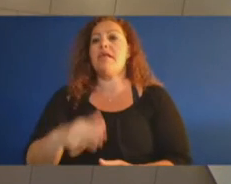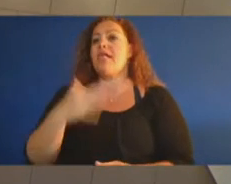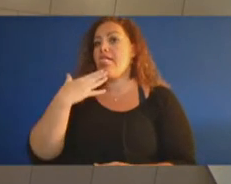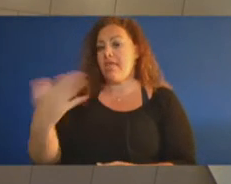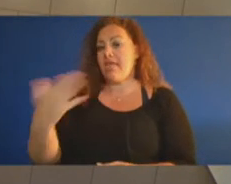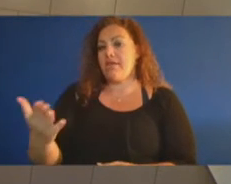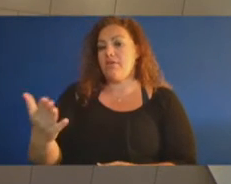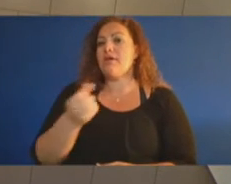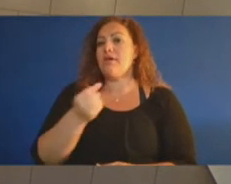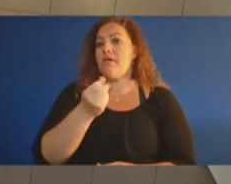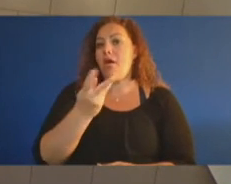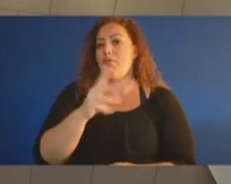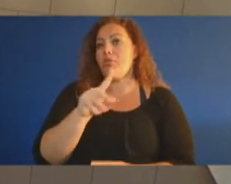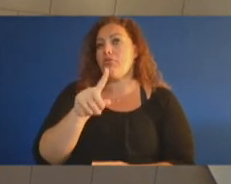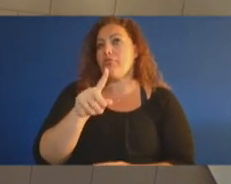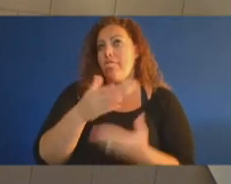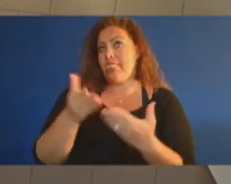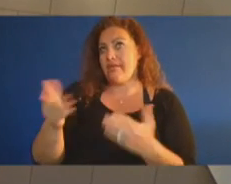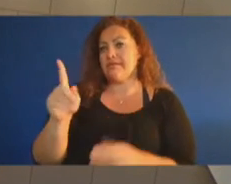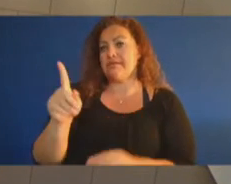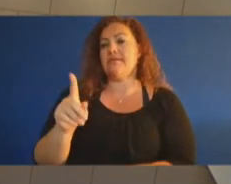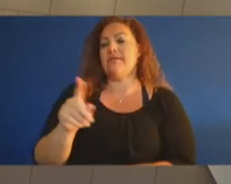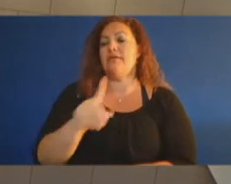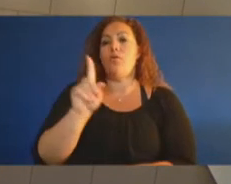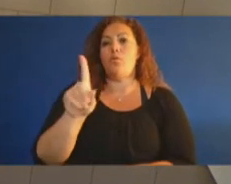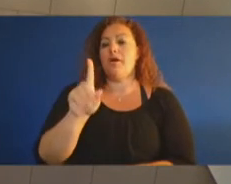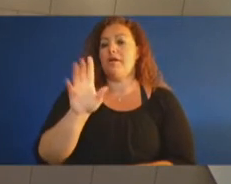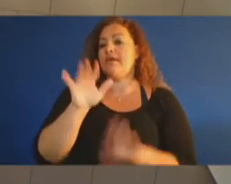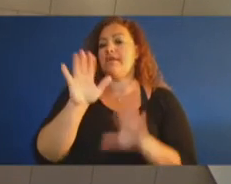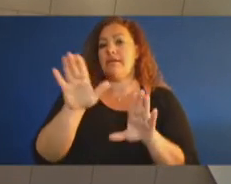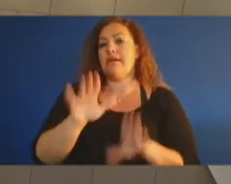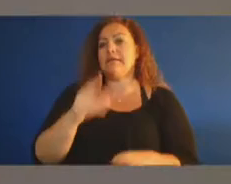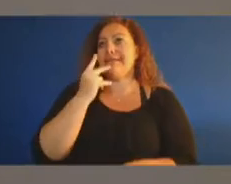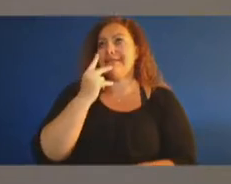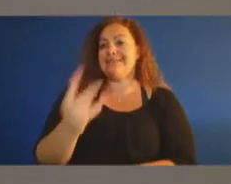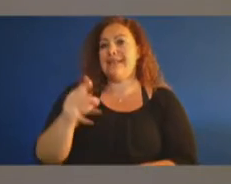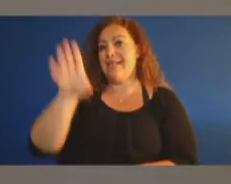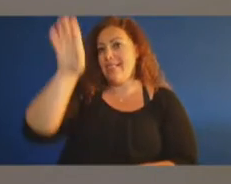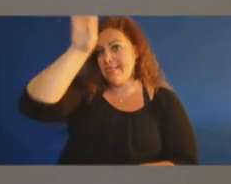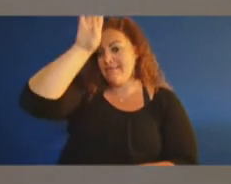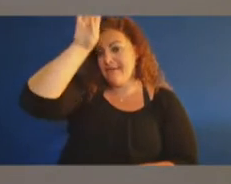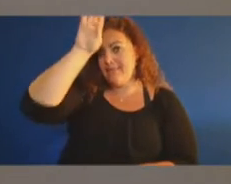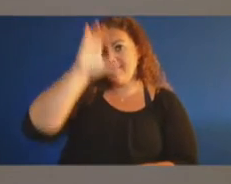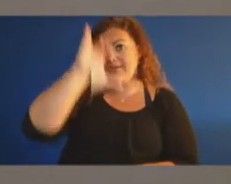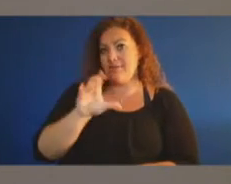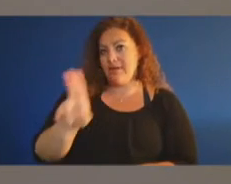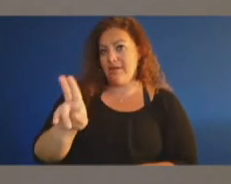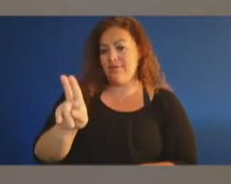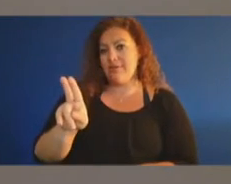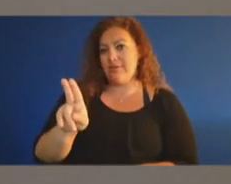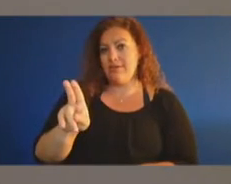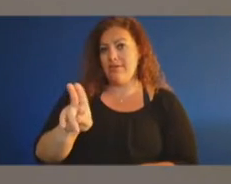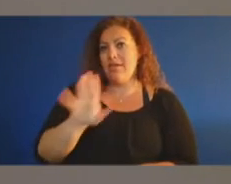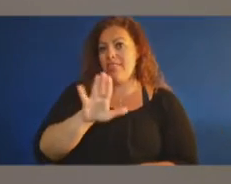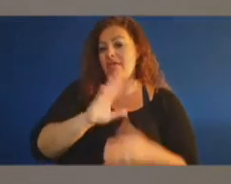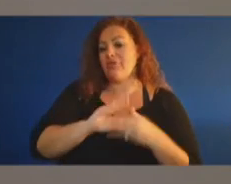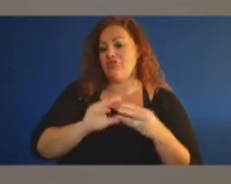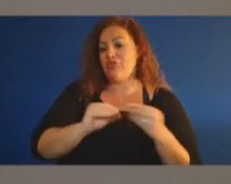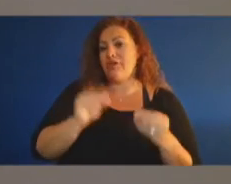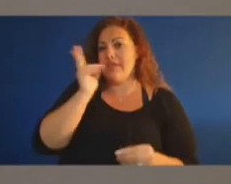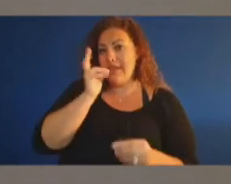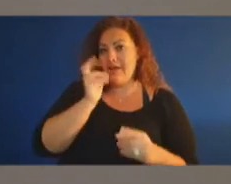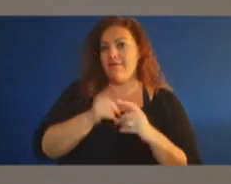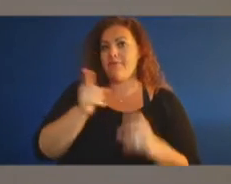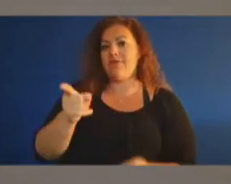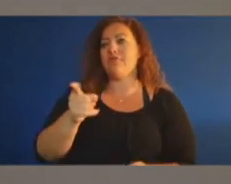a couple things one it was uh excellent to see the the the fire department Credit Union backstory and hear from you thank you